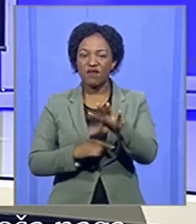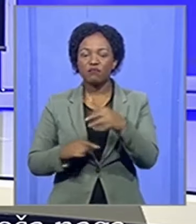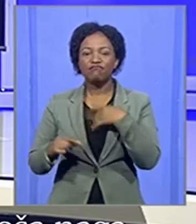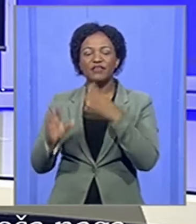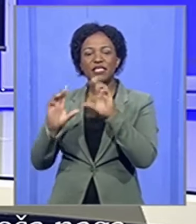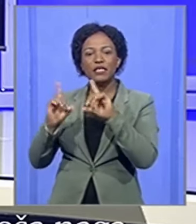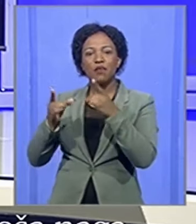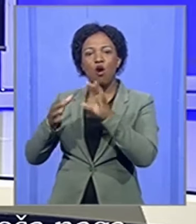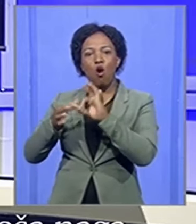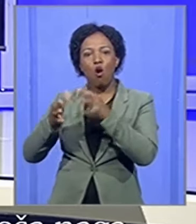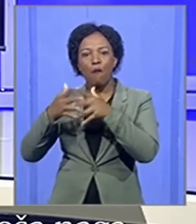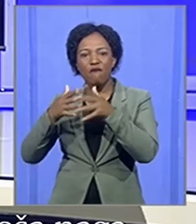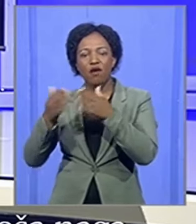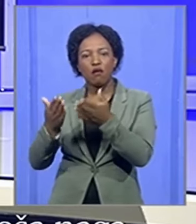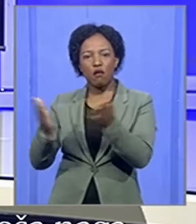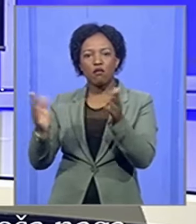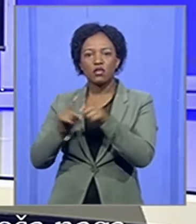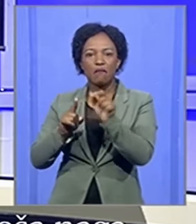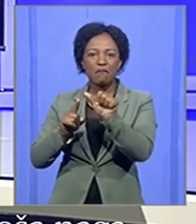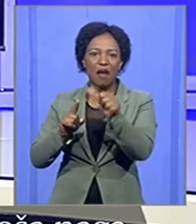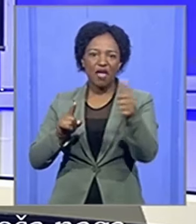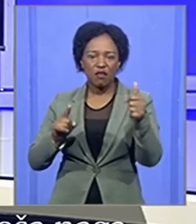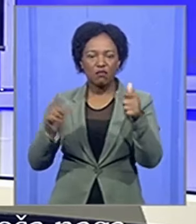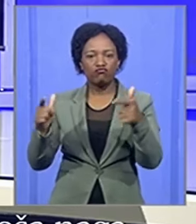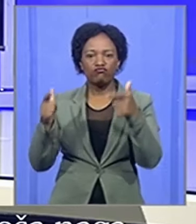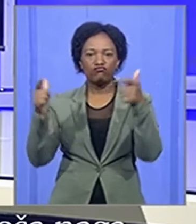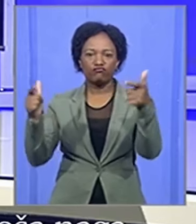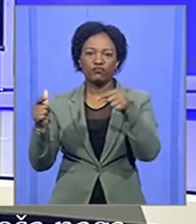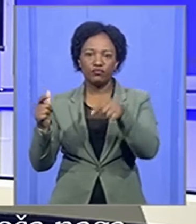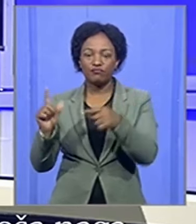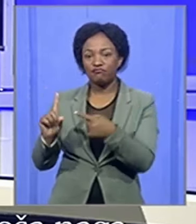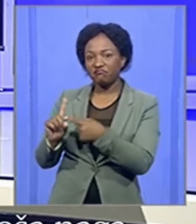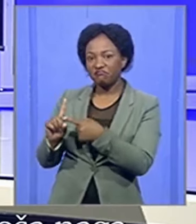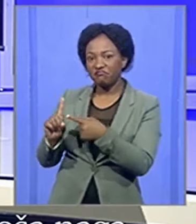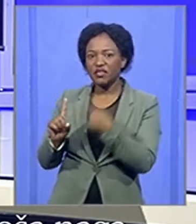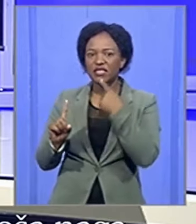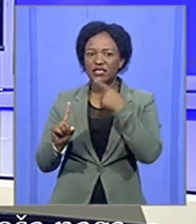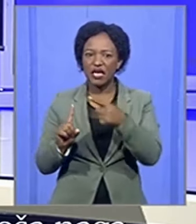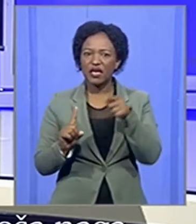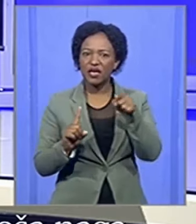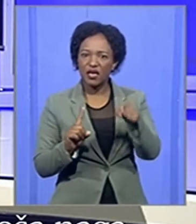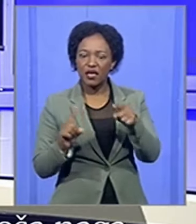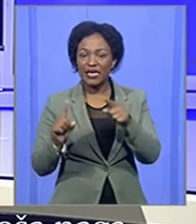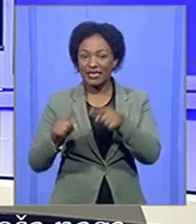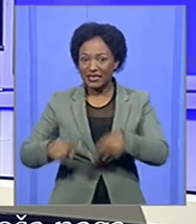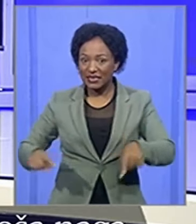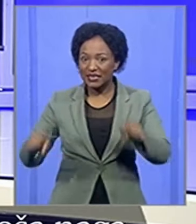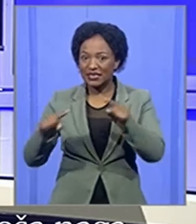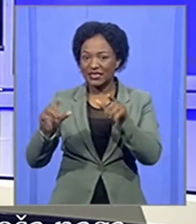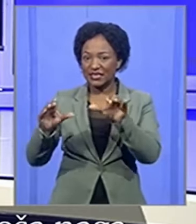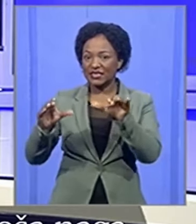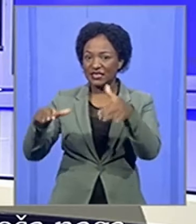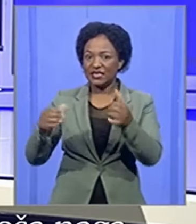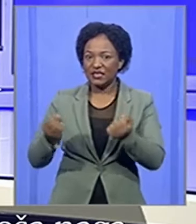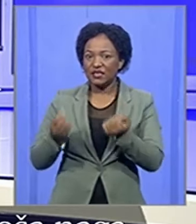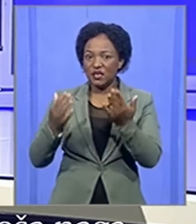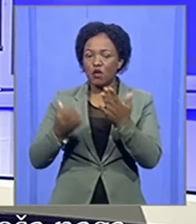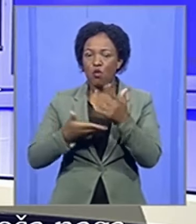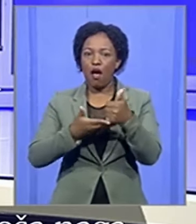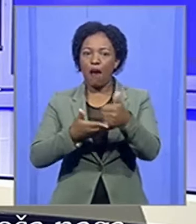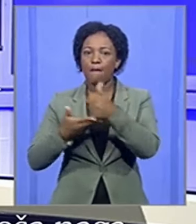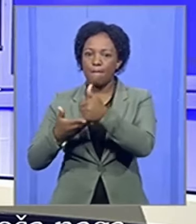ya selegae le dilori tše dingwe tša go thetha tše legolo. Ramaphosa o re dilori tšeo di a go thuša go tlalelana ga dikantoro tša